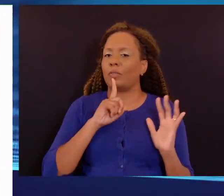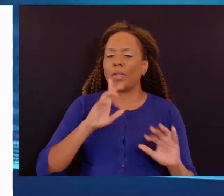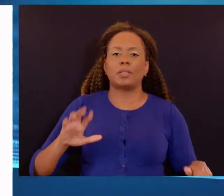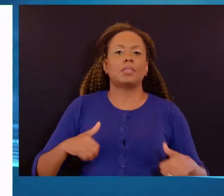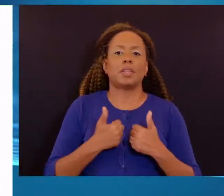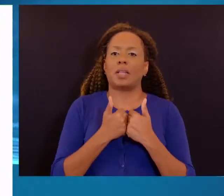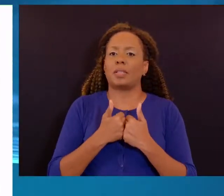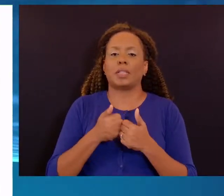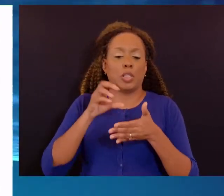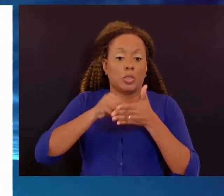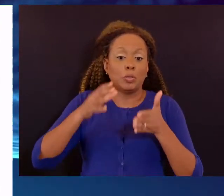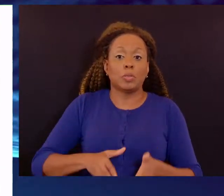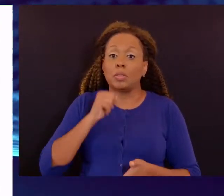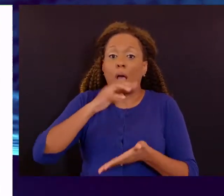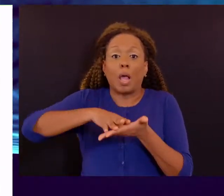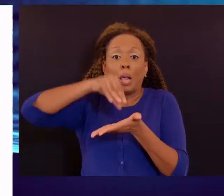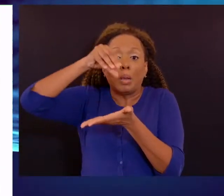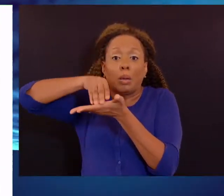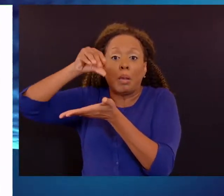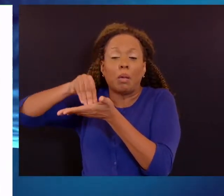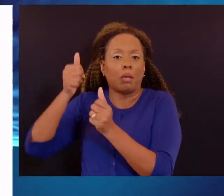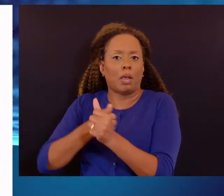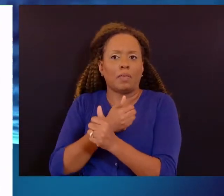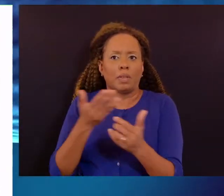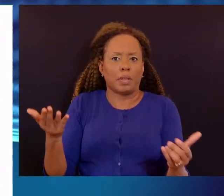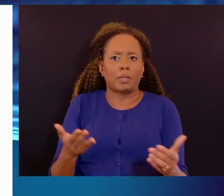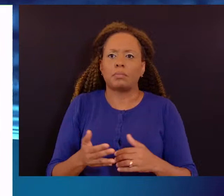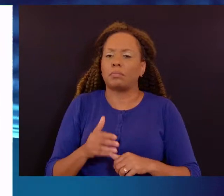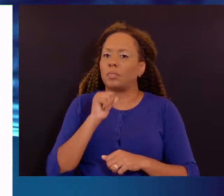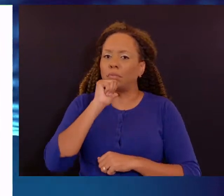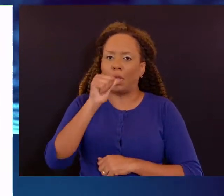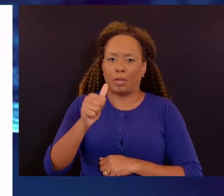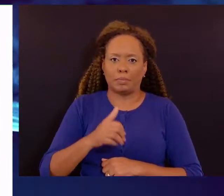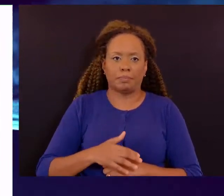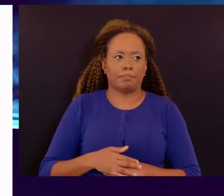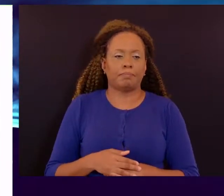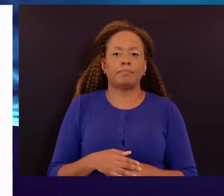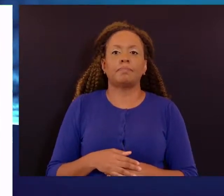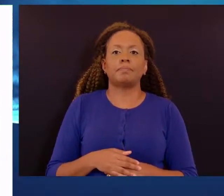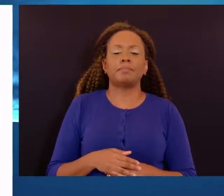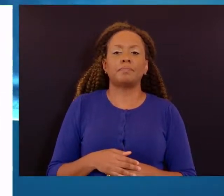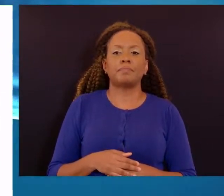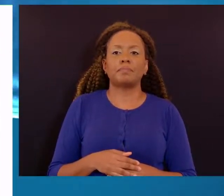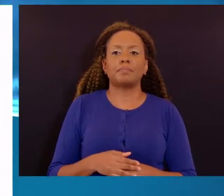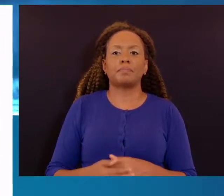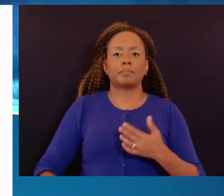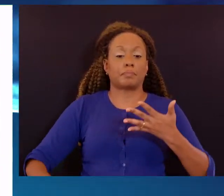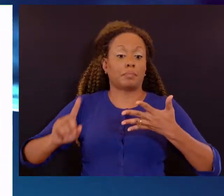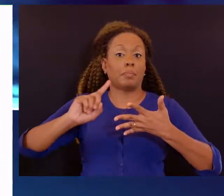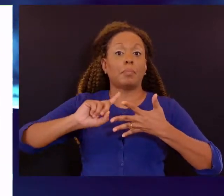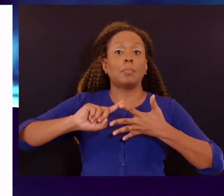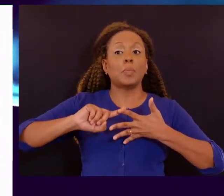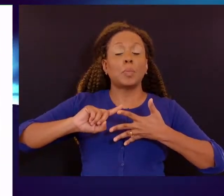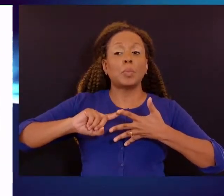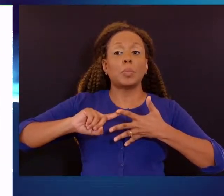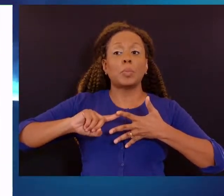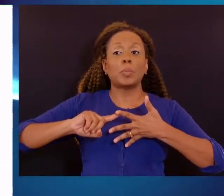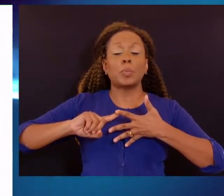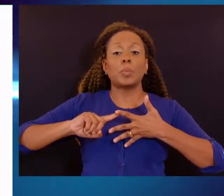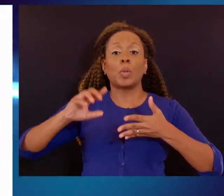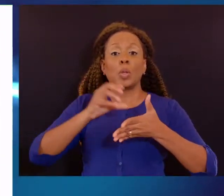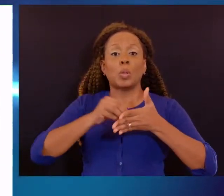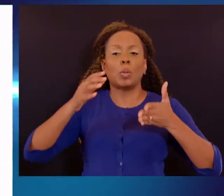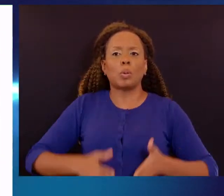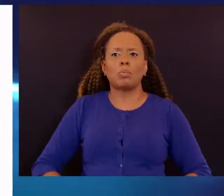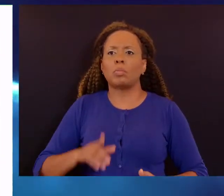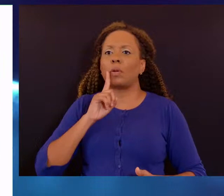that would have been experienced at our primary schools, some of our primary schools. Students had great difficulty